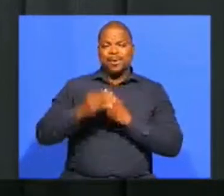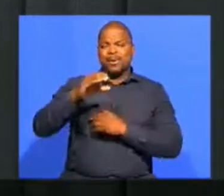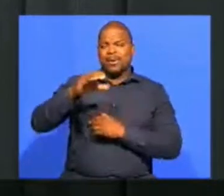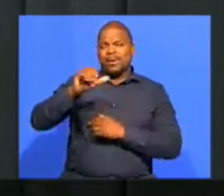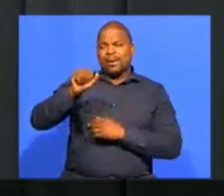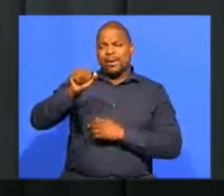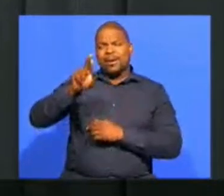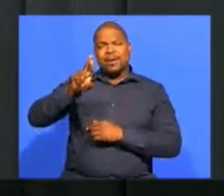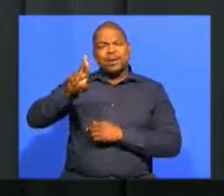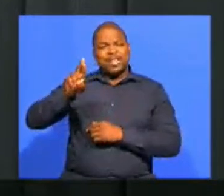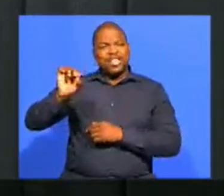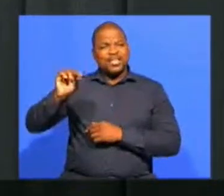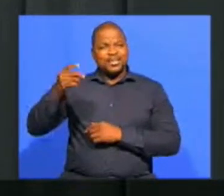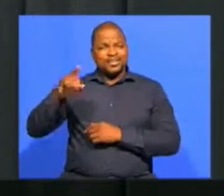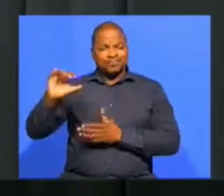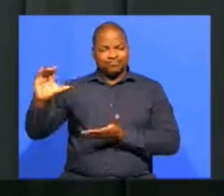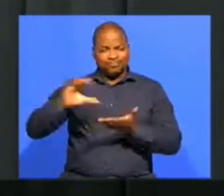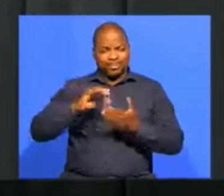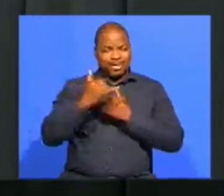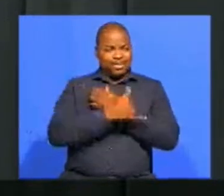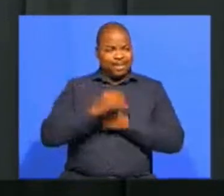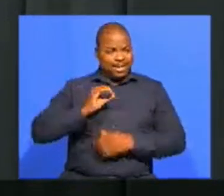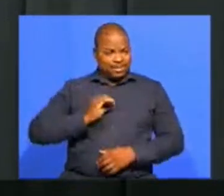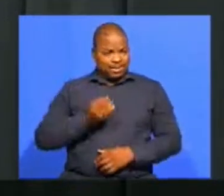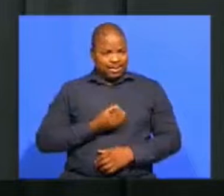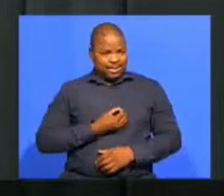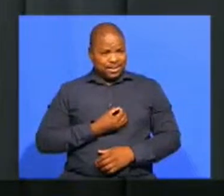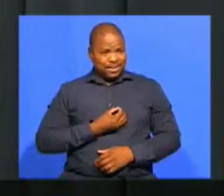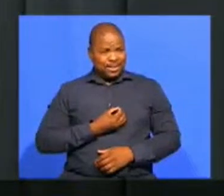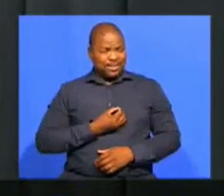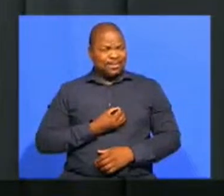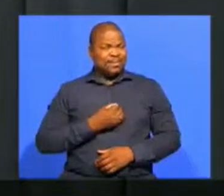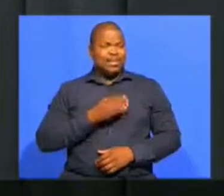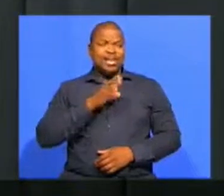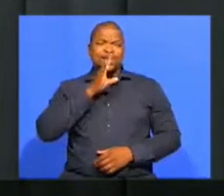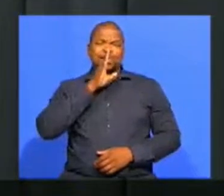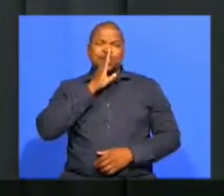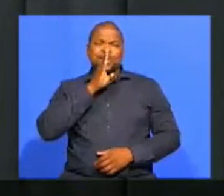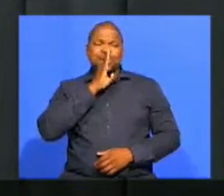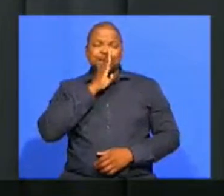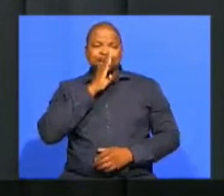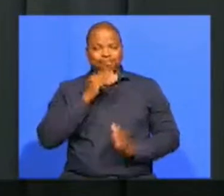currencies that you might be bringing to our country, given that it's a fairly new